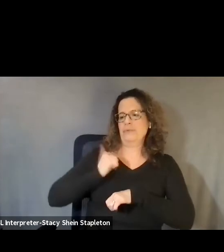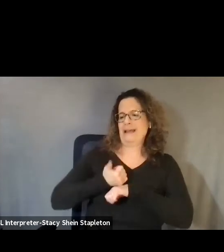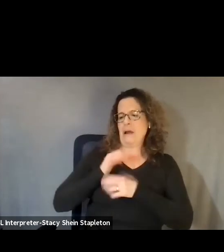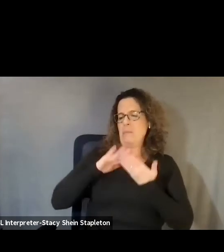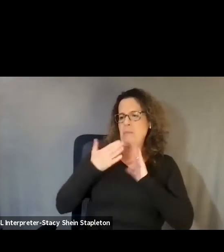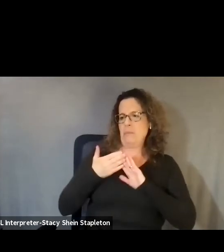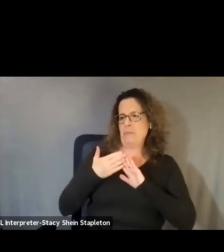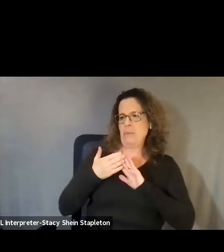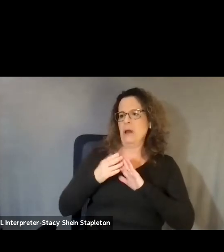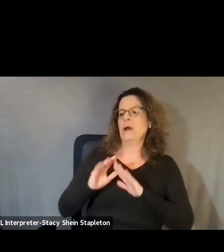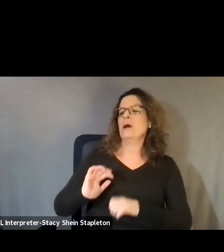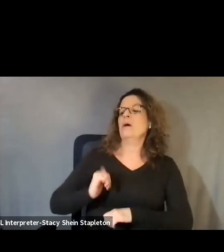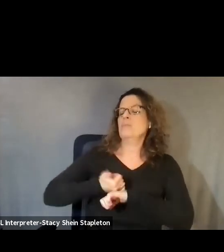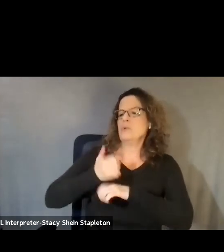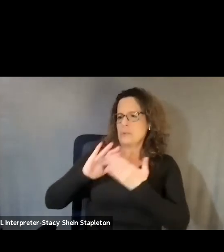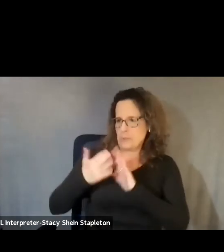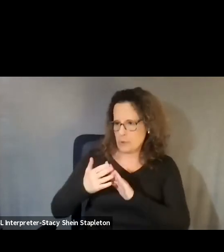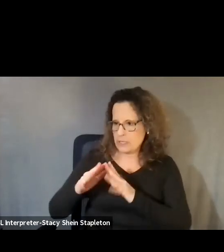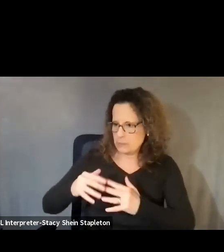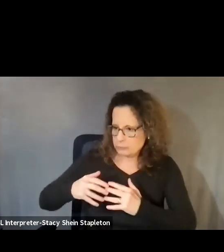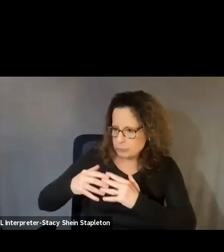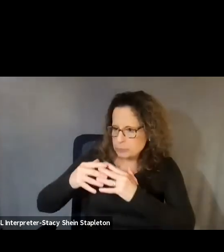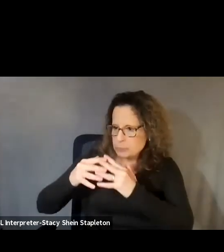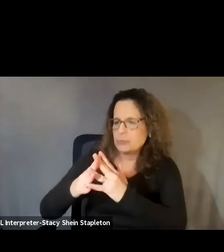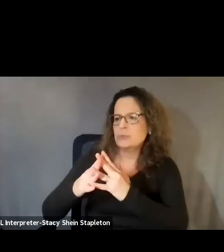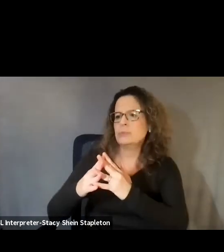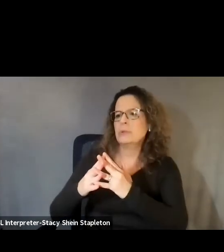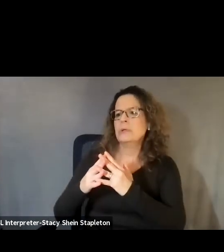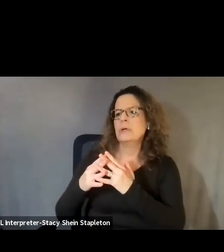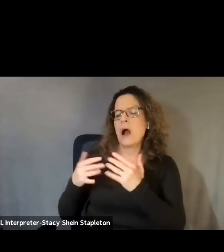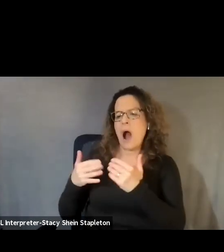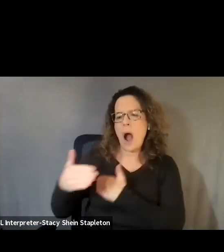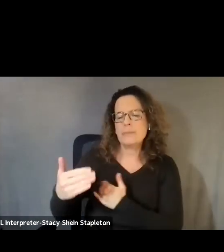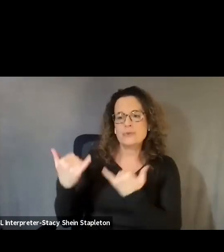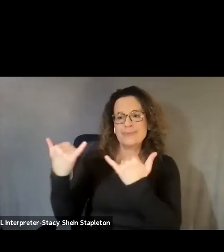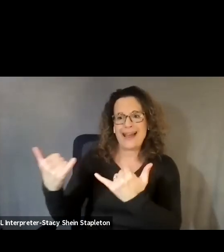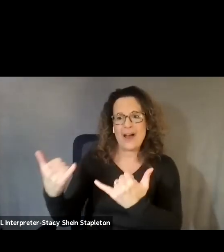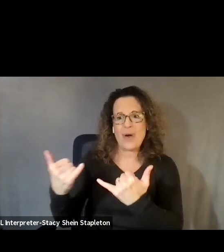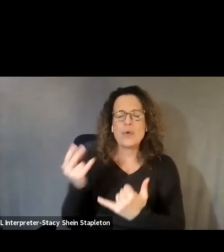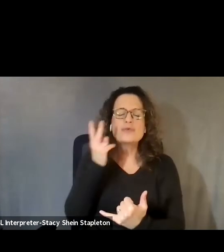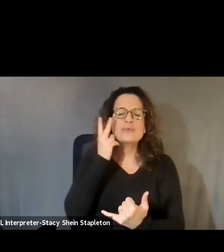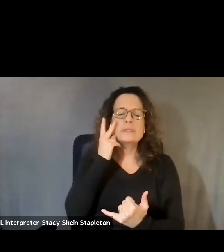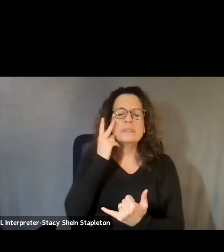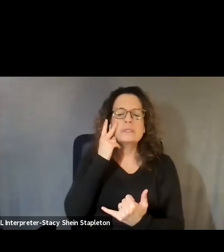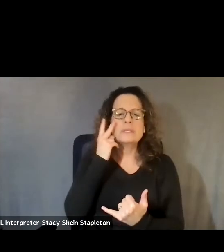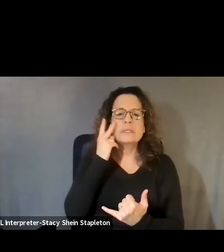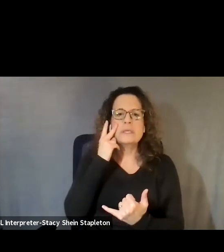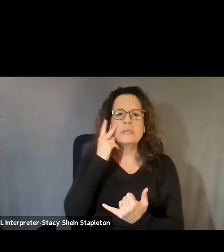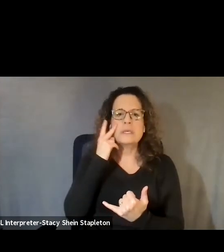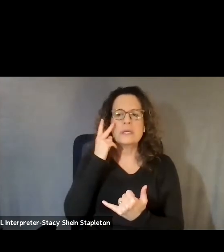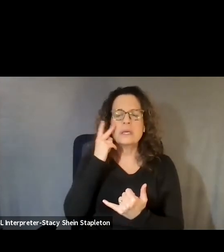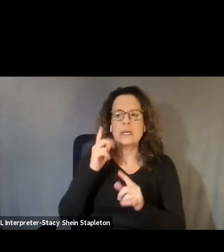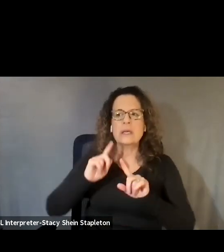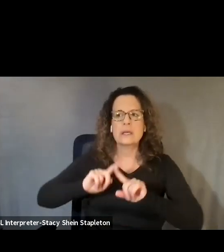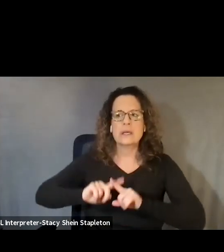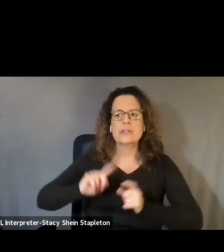settlement to the 1800s and then the past 100 years and today, you see a very stark